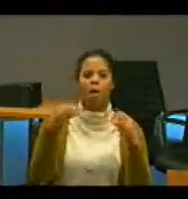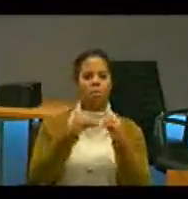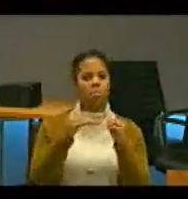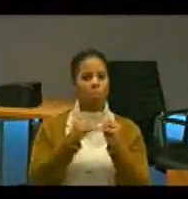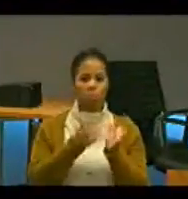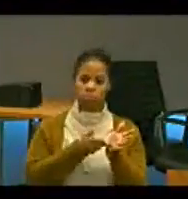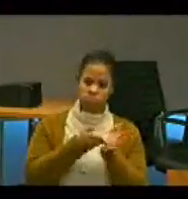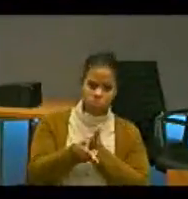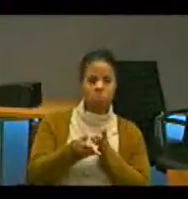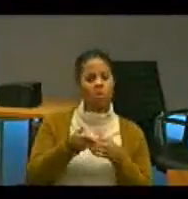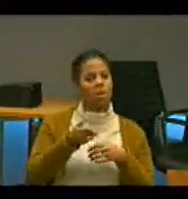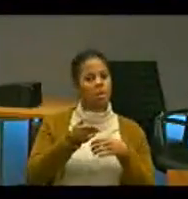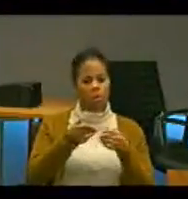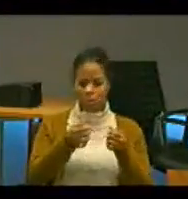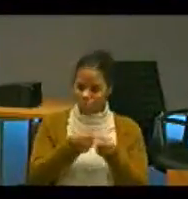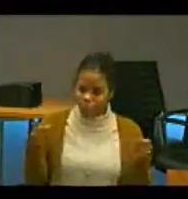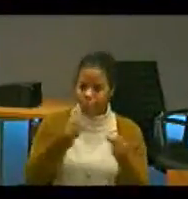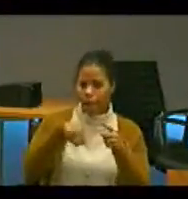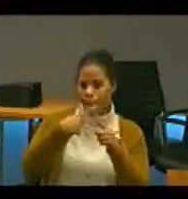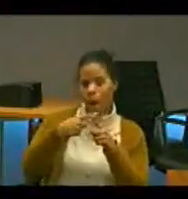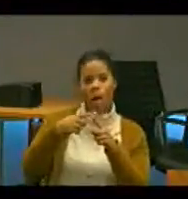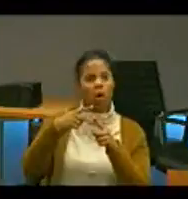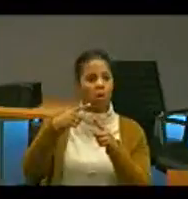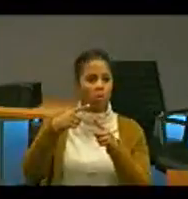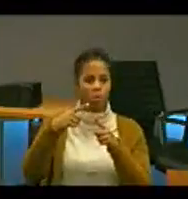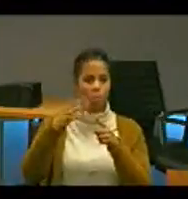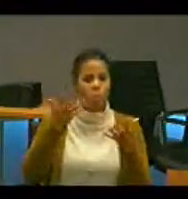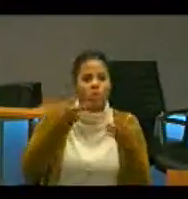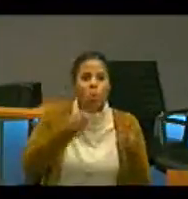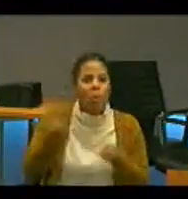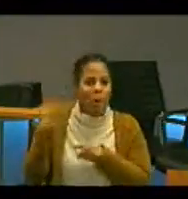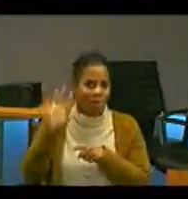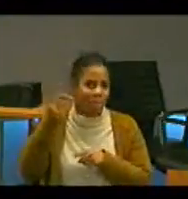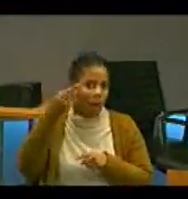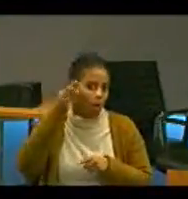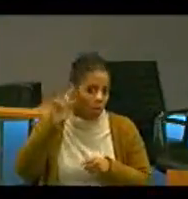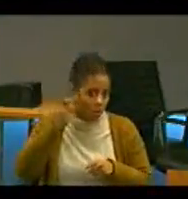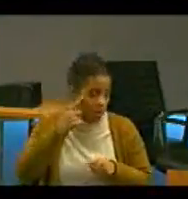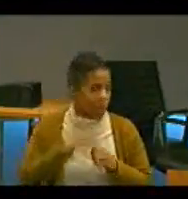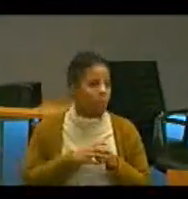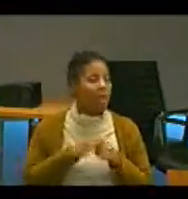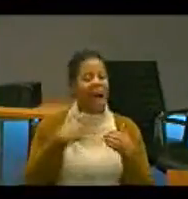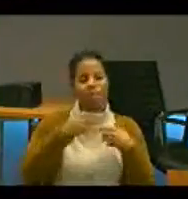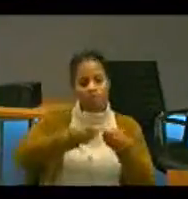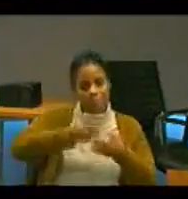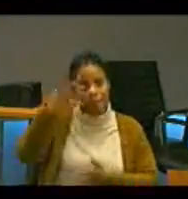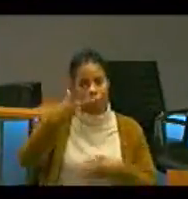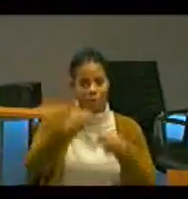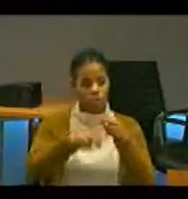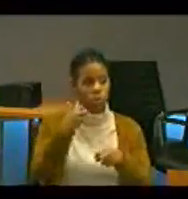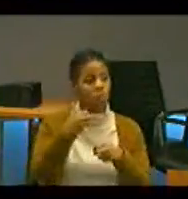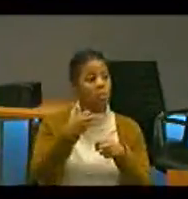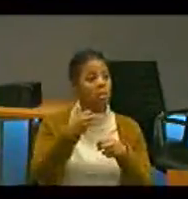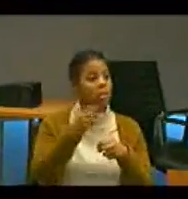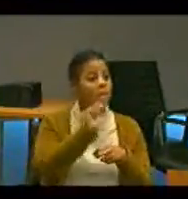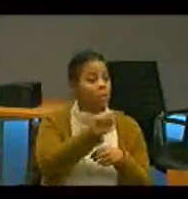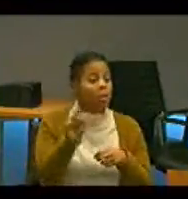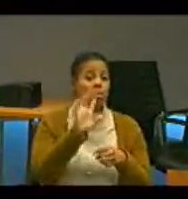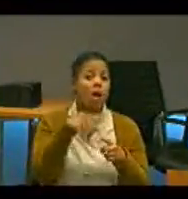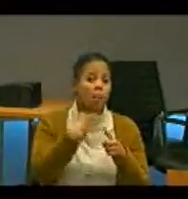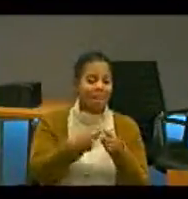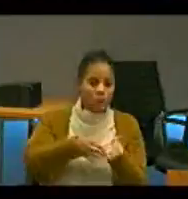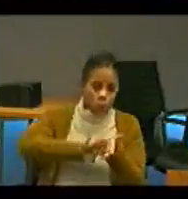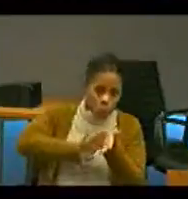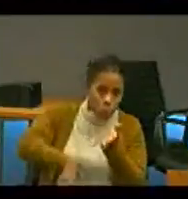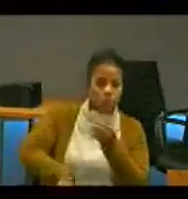federal presence in this issue. There's a long history here. A number of you have referred to exclusionary discipline, that